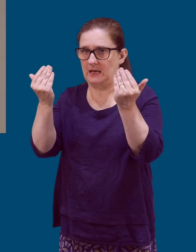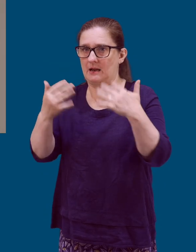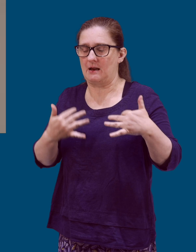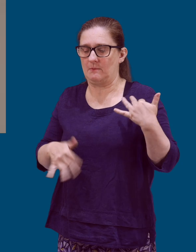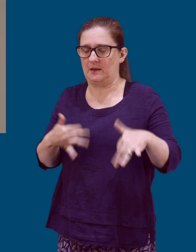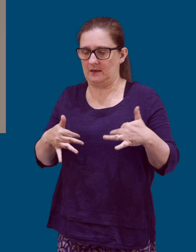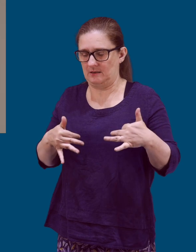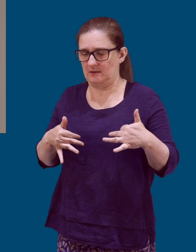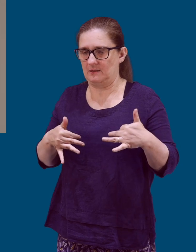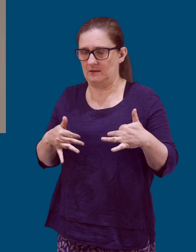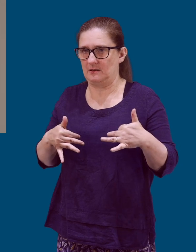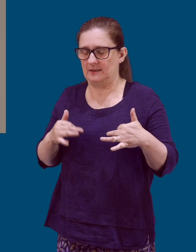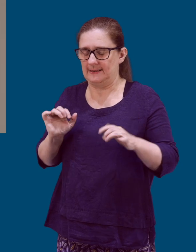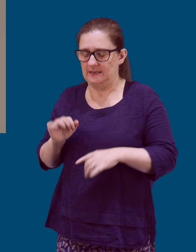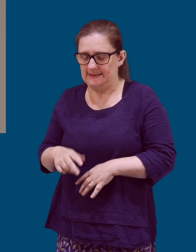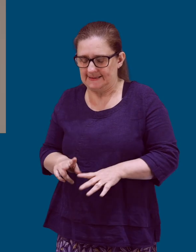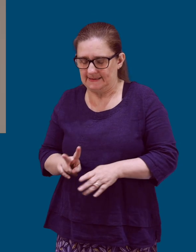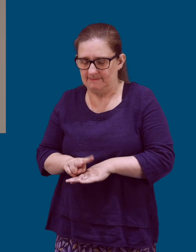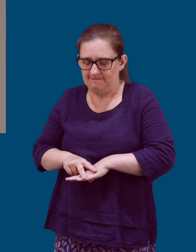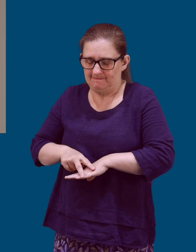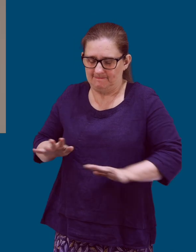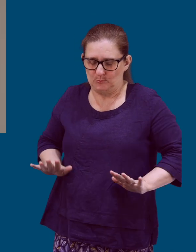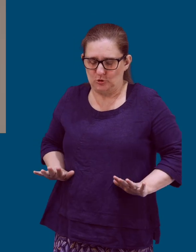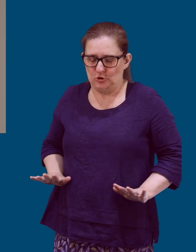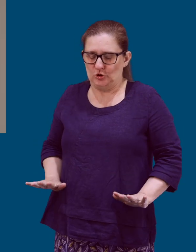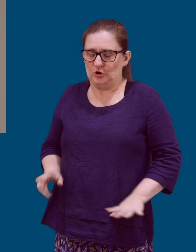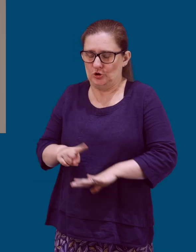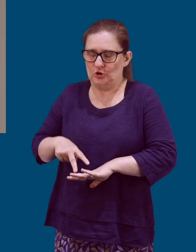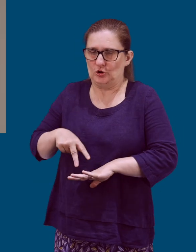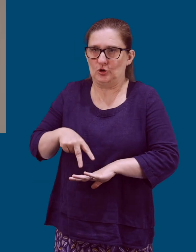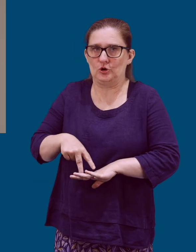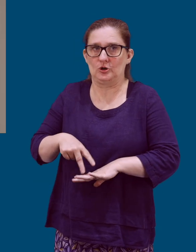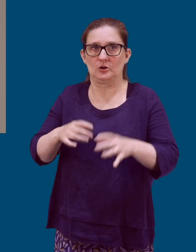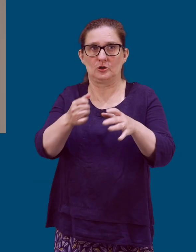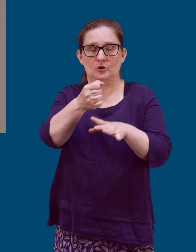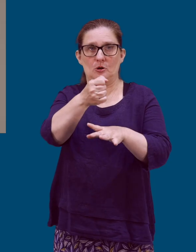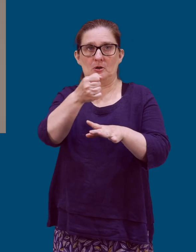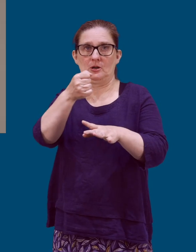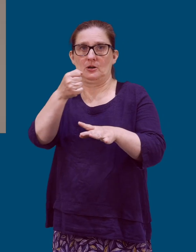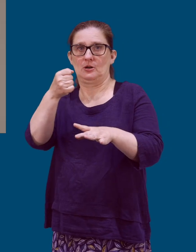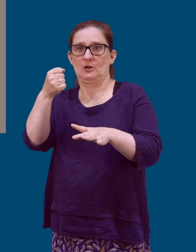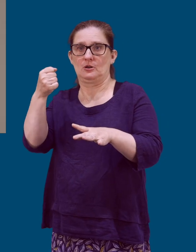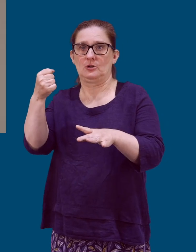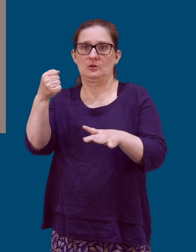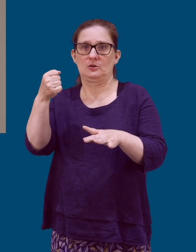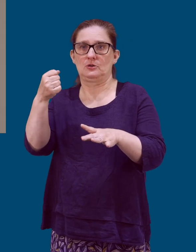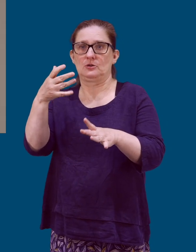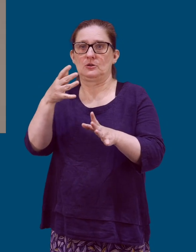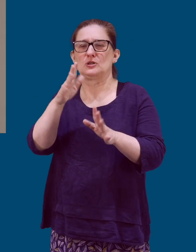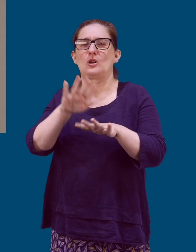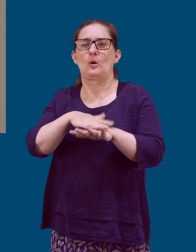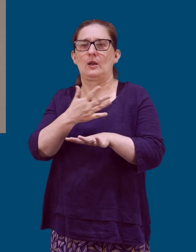pain. Push self up slowly with hands. Step towards airing cupboard. Open airing cupboard door. Pull